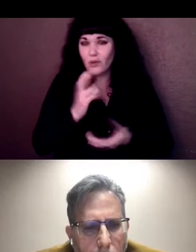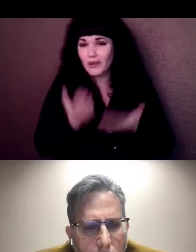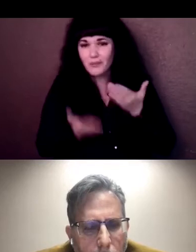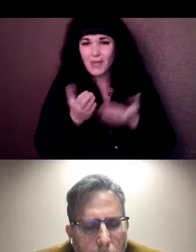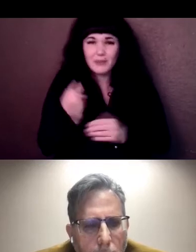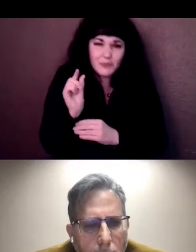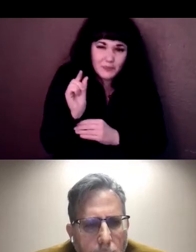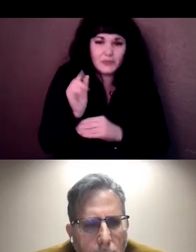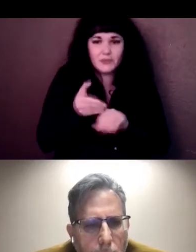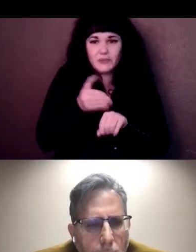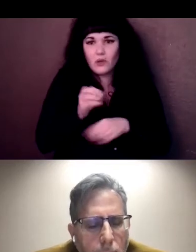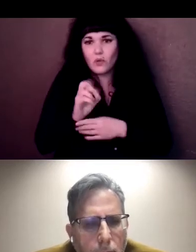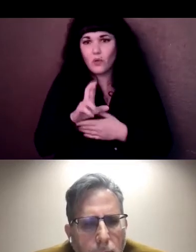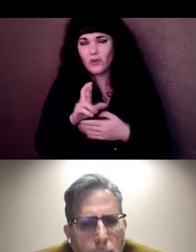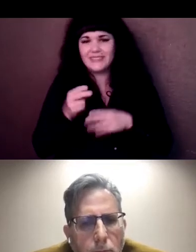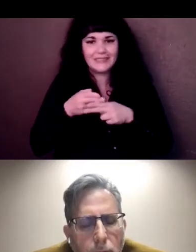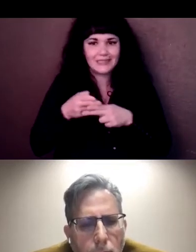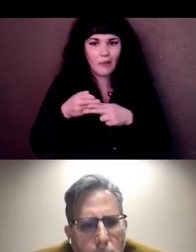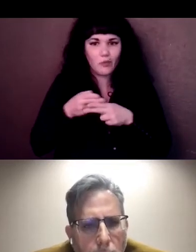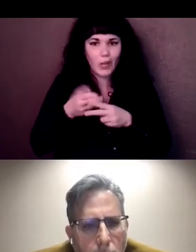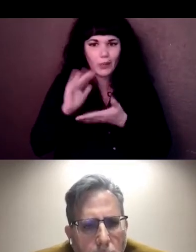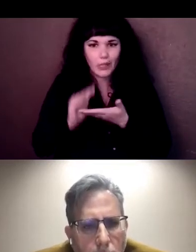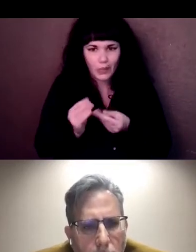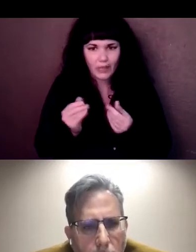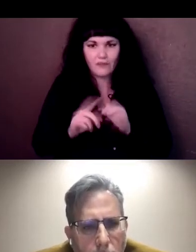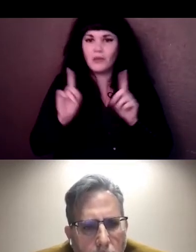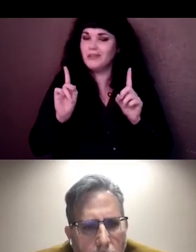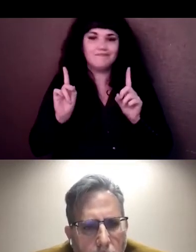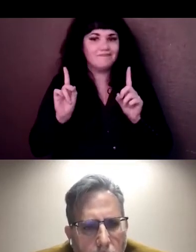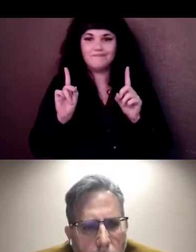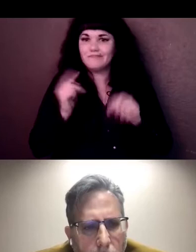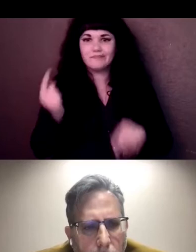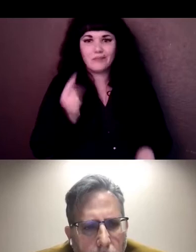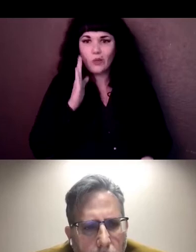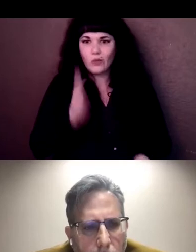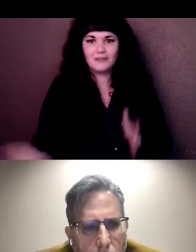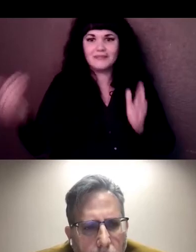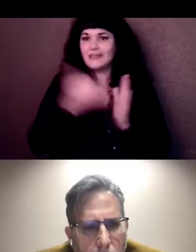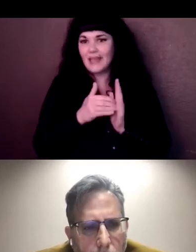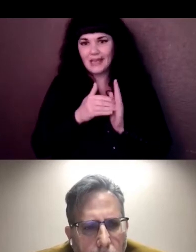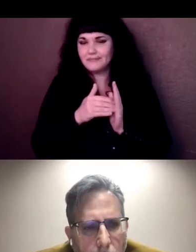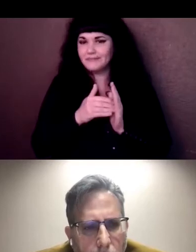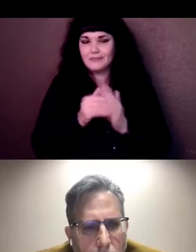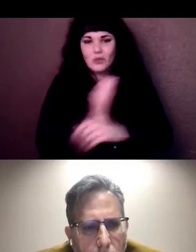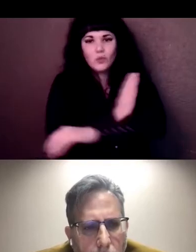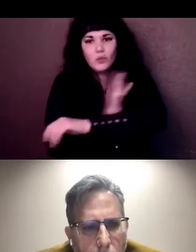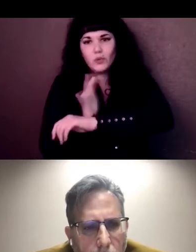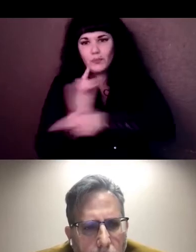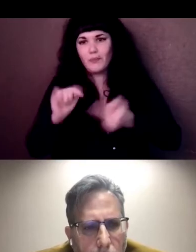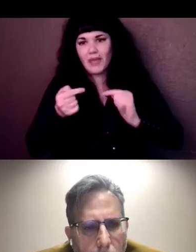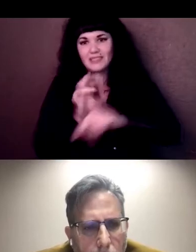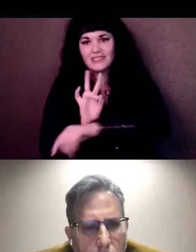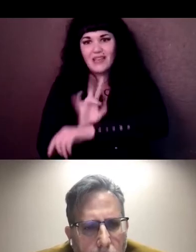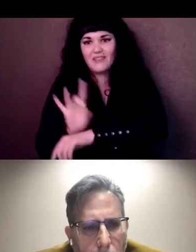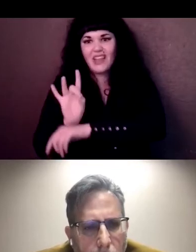or providing some temporary relief, but ultimately he's going back to kind of an average of 7 or 8 daily pain